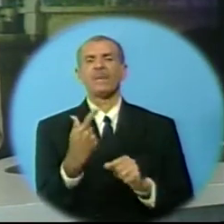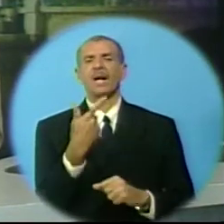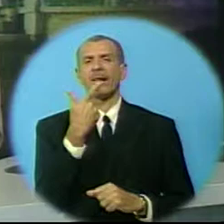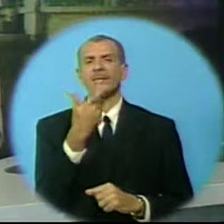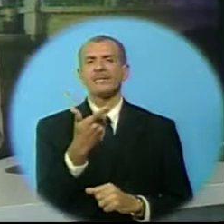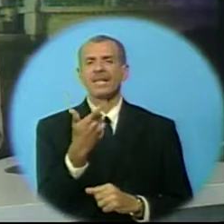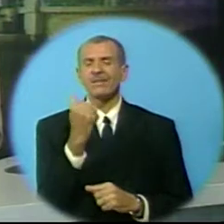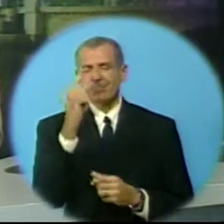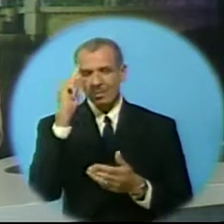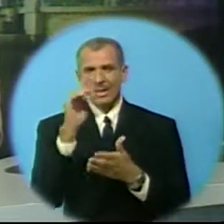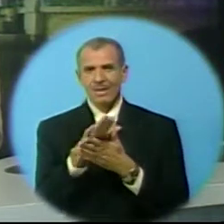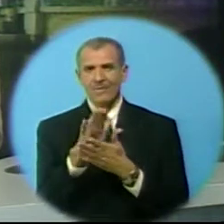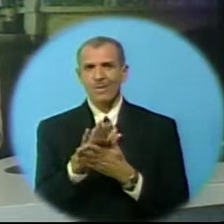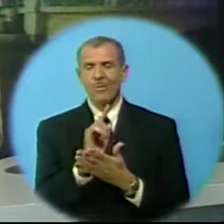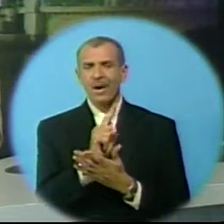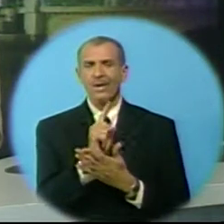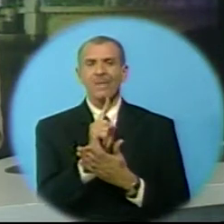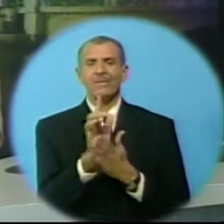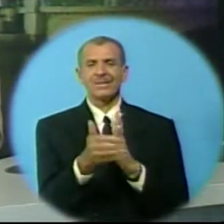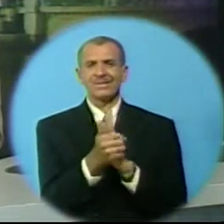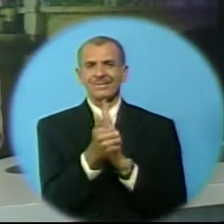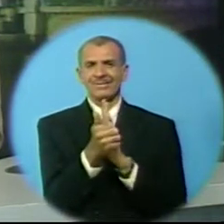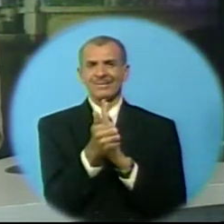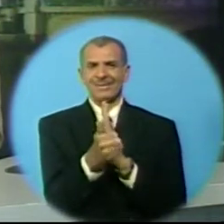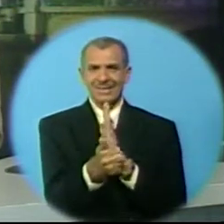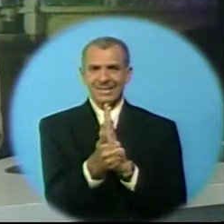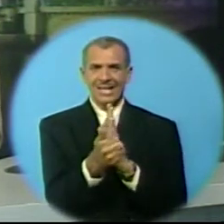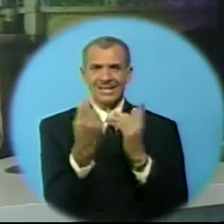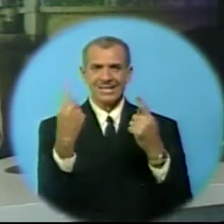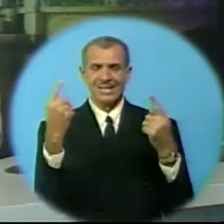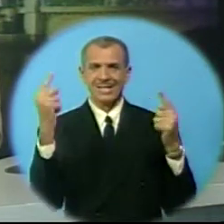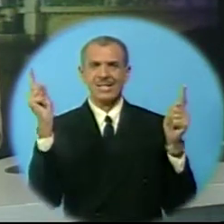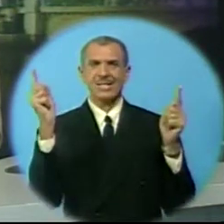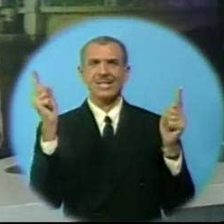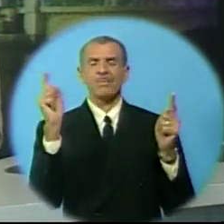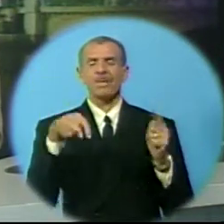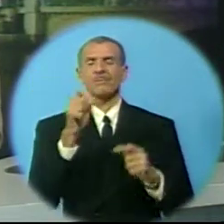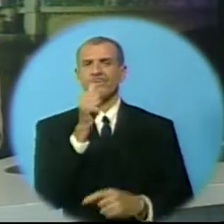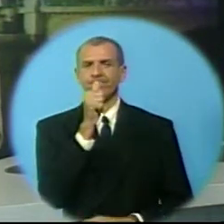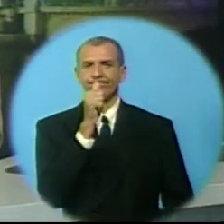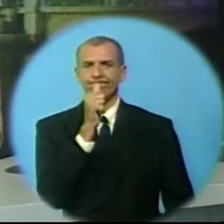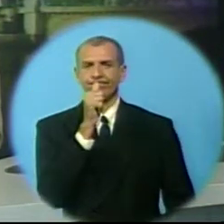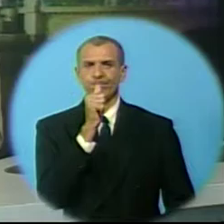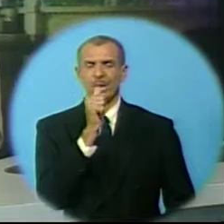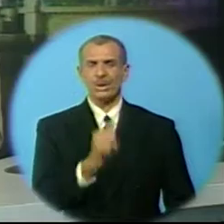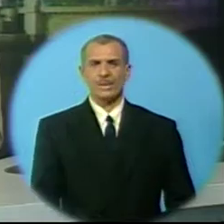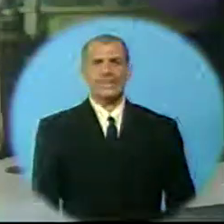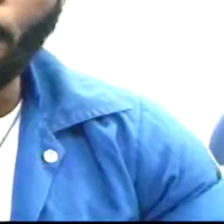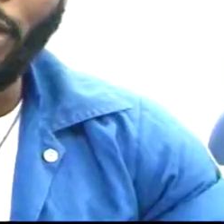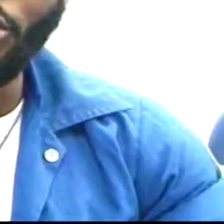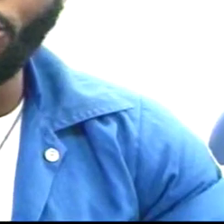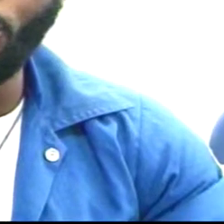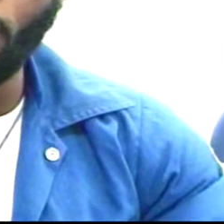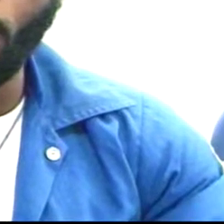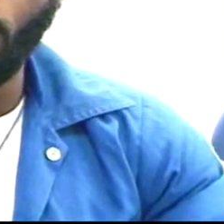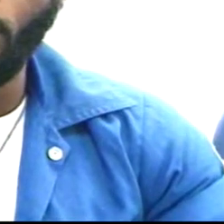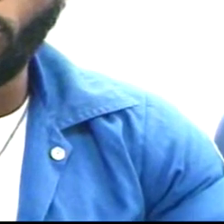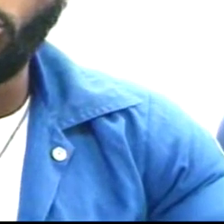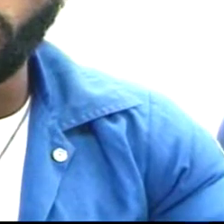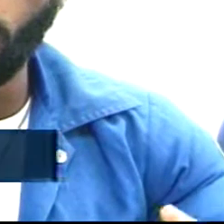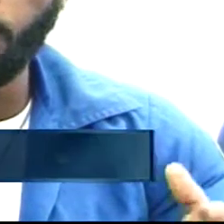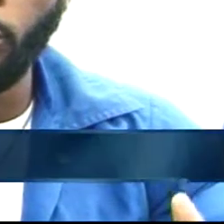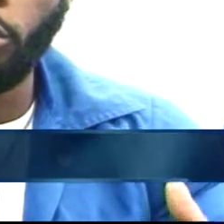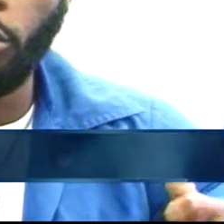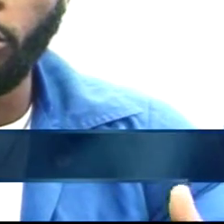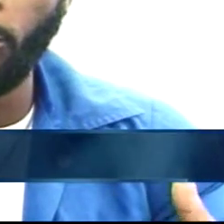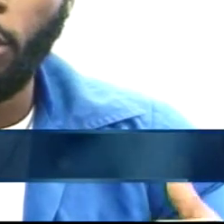one of the tools to any spinner's craft and success has to be patience. The whole patience of it.